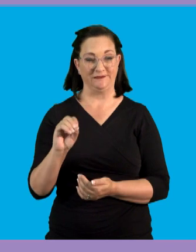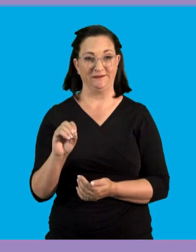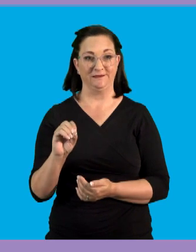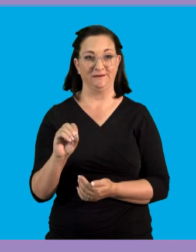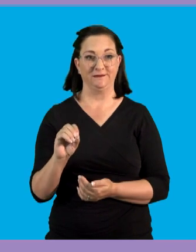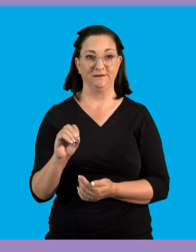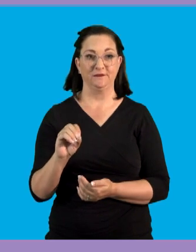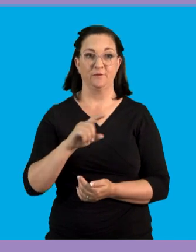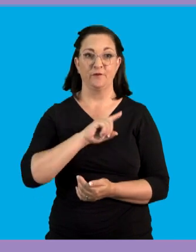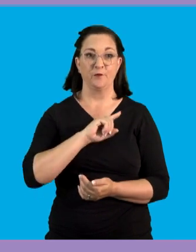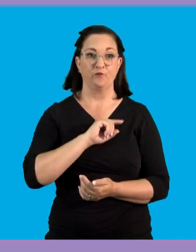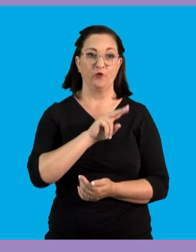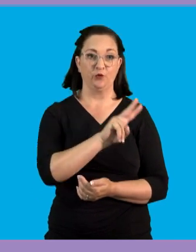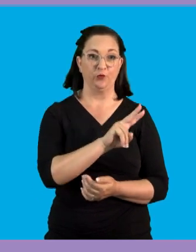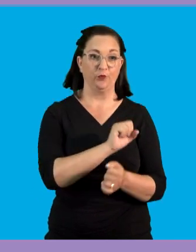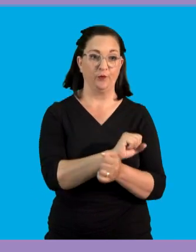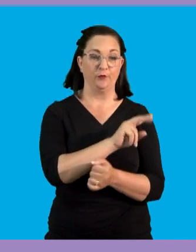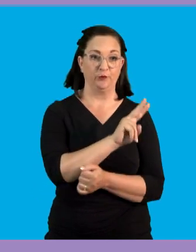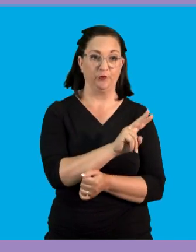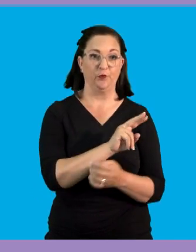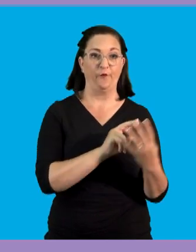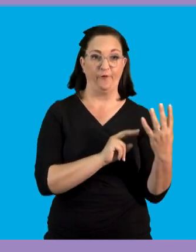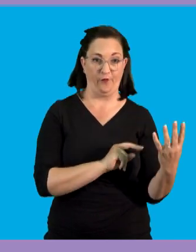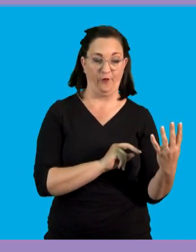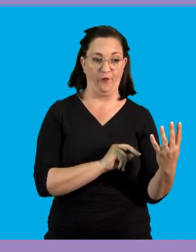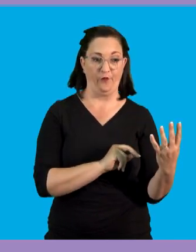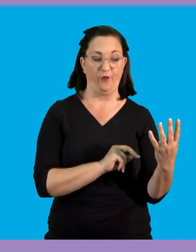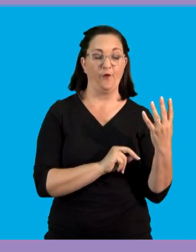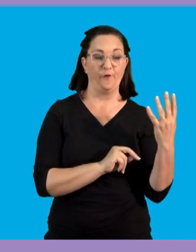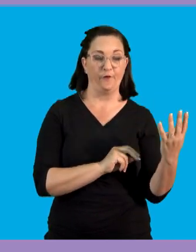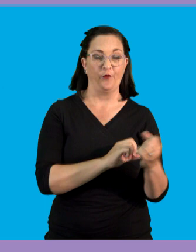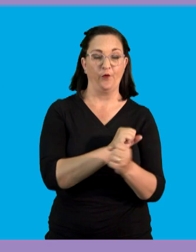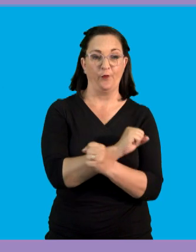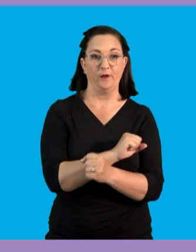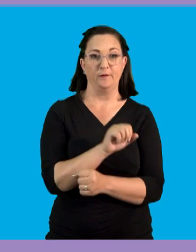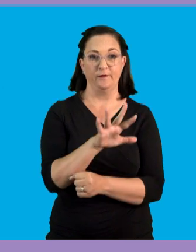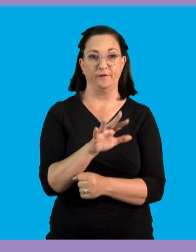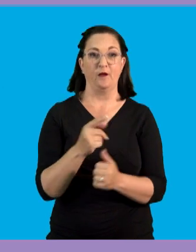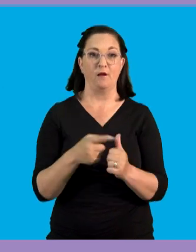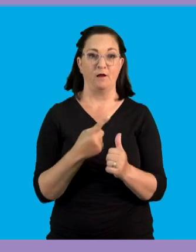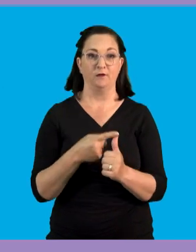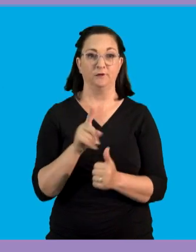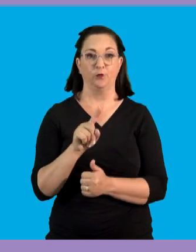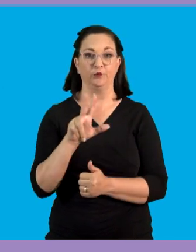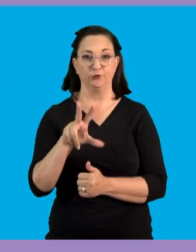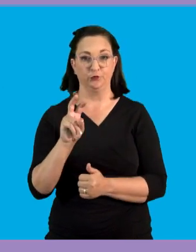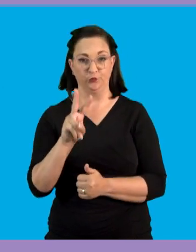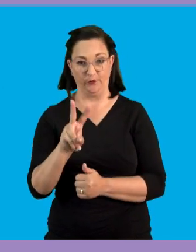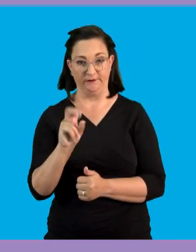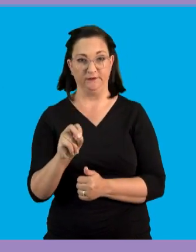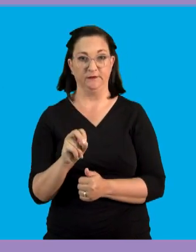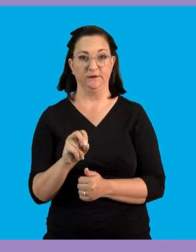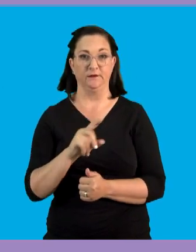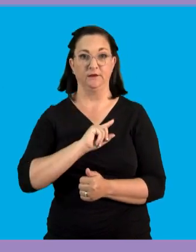20. Because 2 multiplied by 2 is 4, and then when we multiply that 4 with 5, that is going to give us